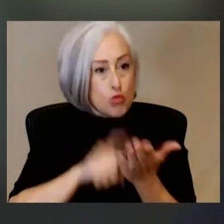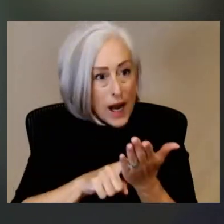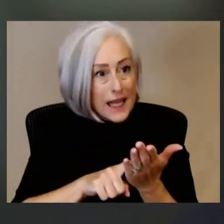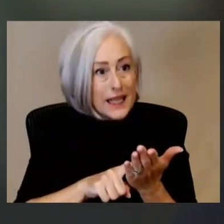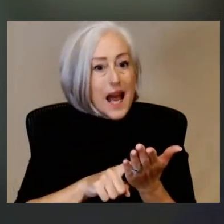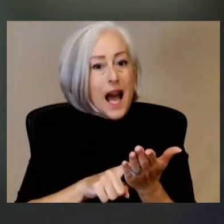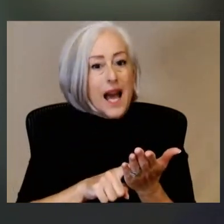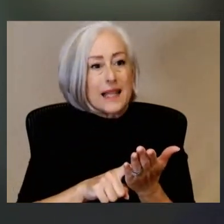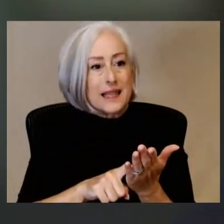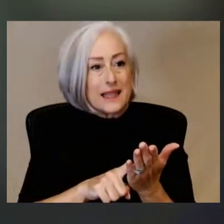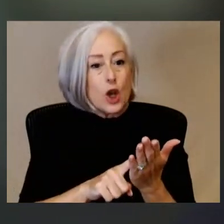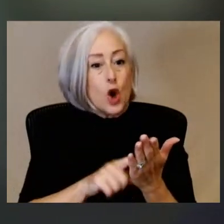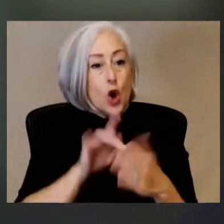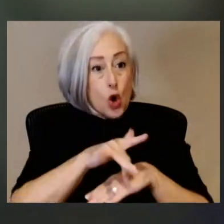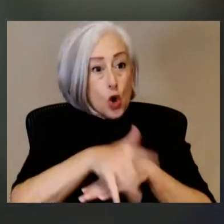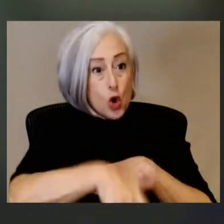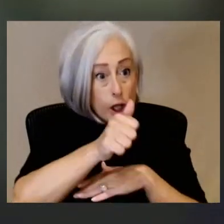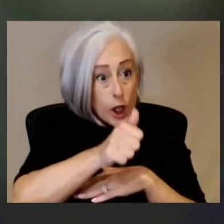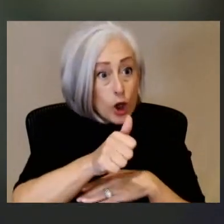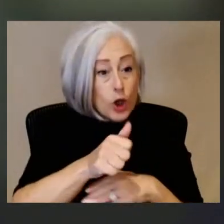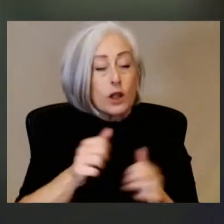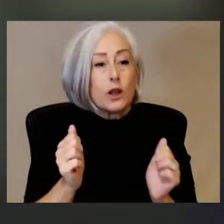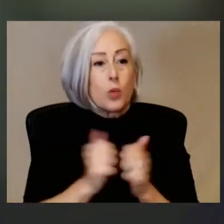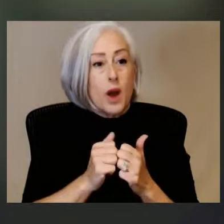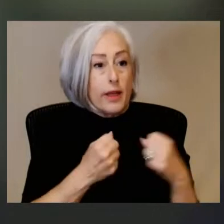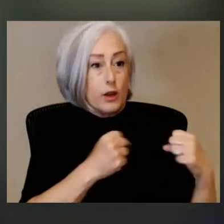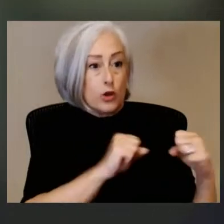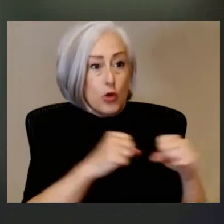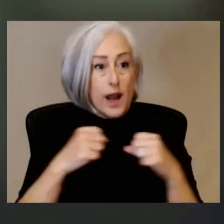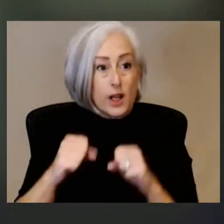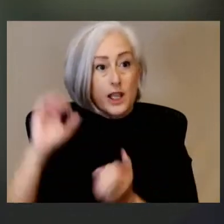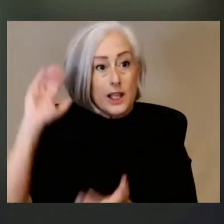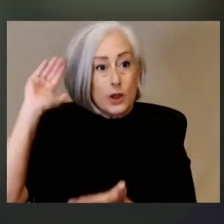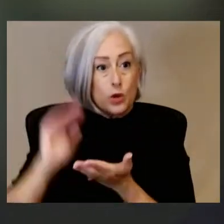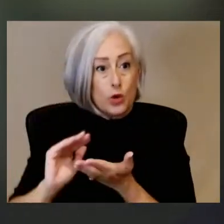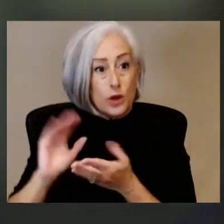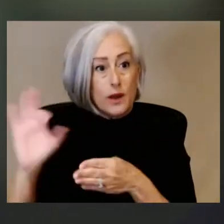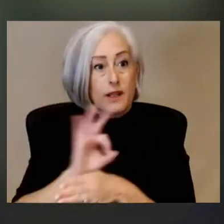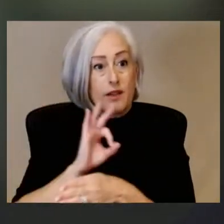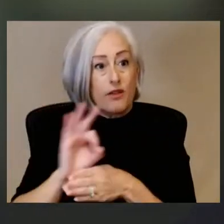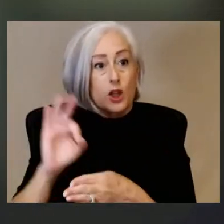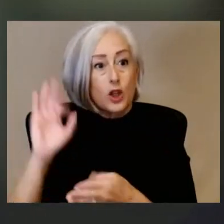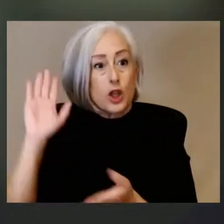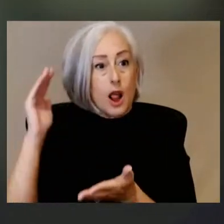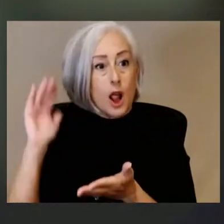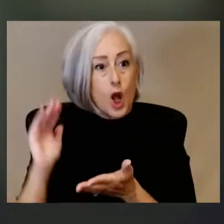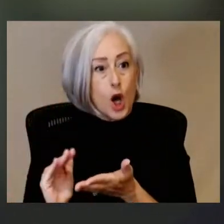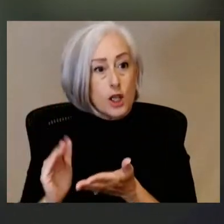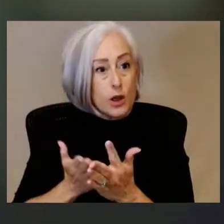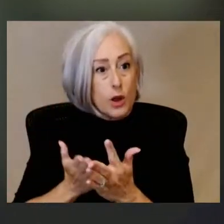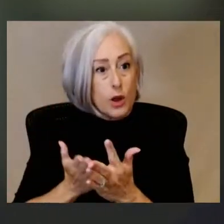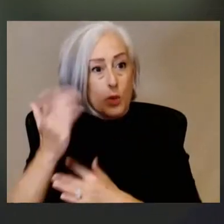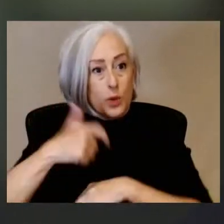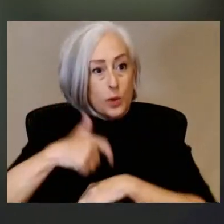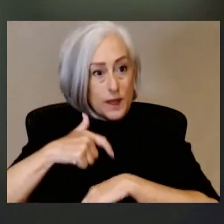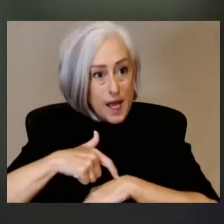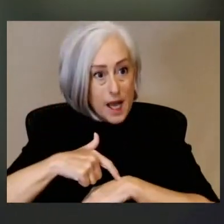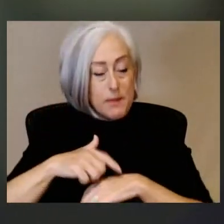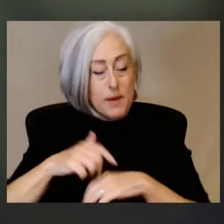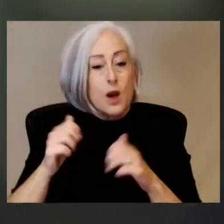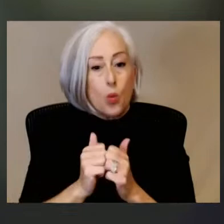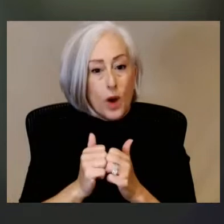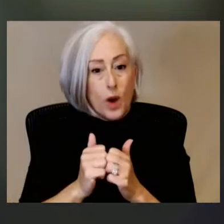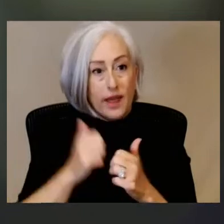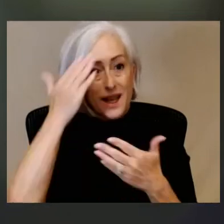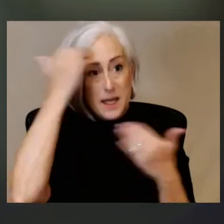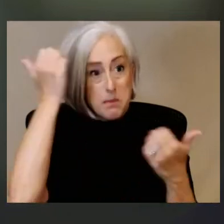and strategies to decrease functional loss over the course of time in these dementias. And it relates